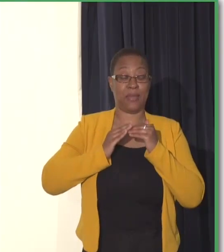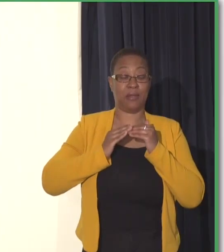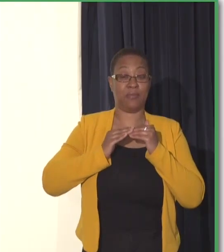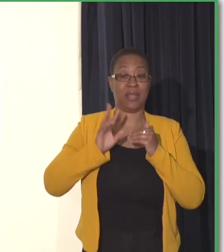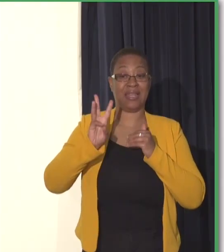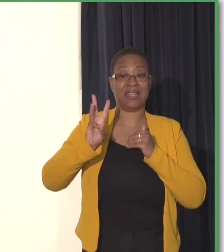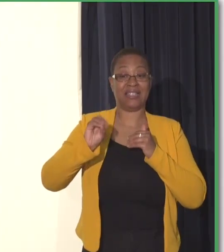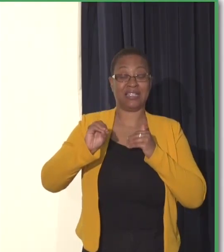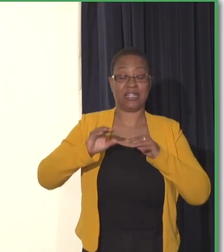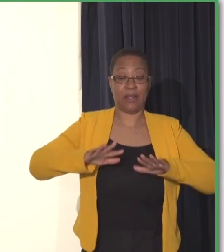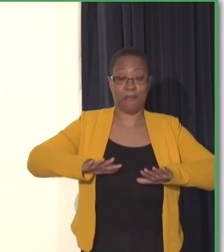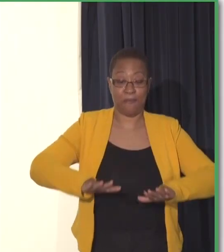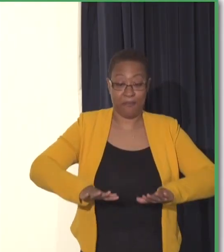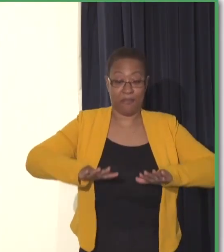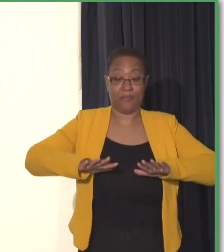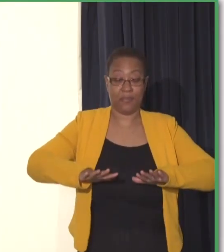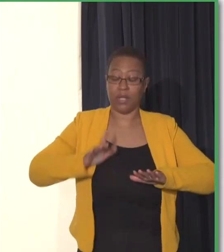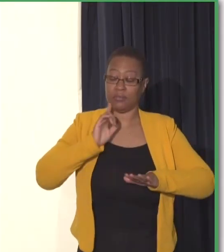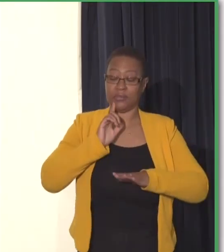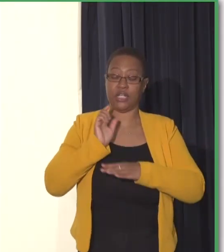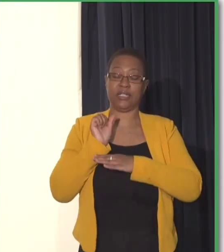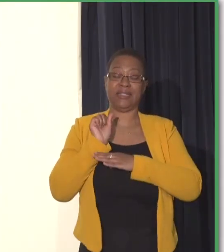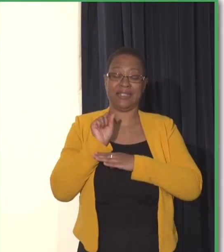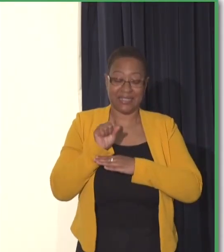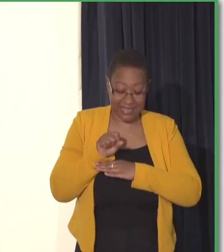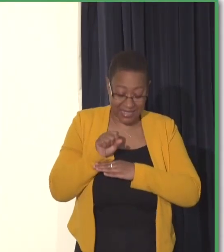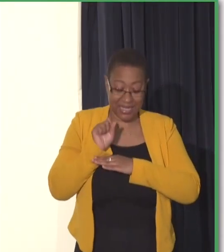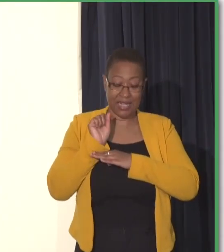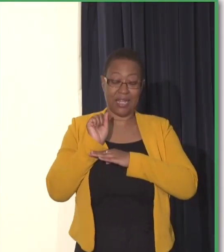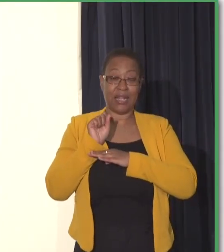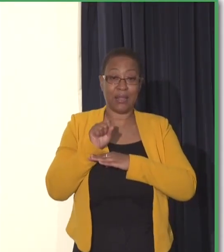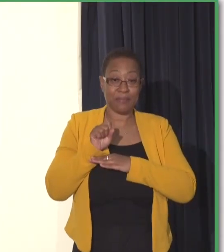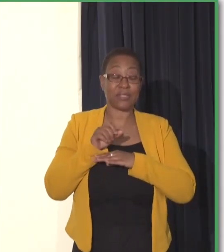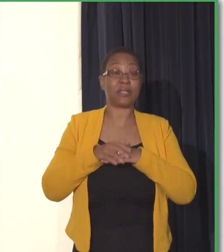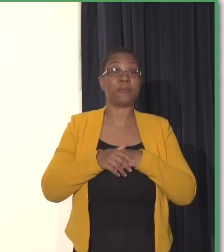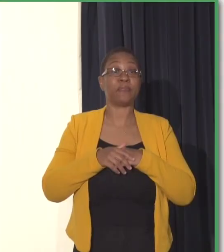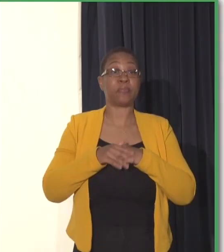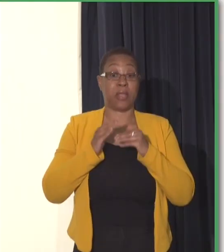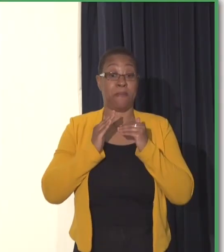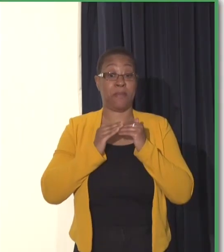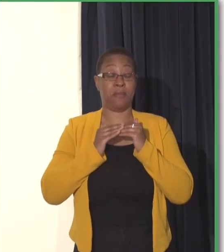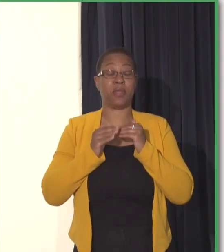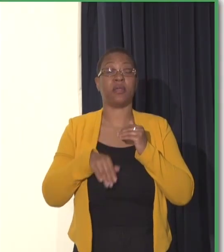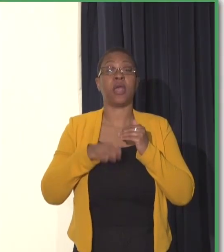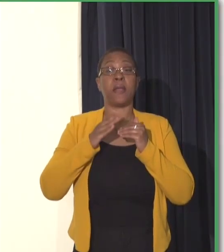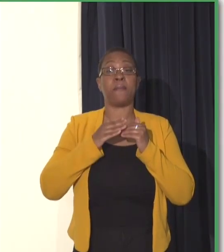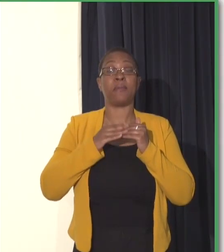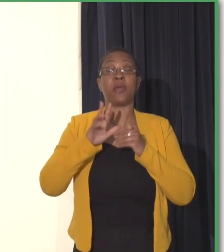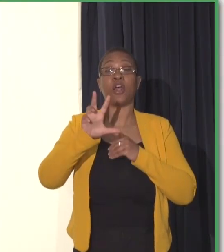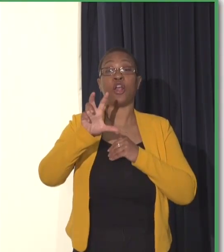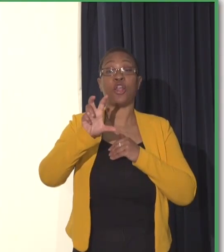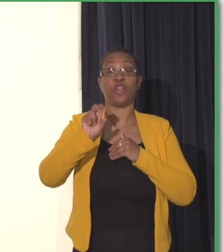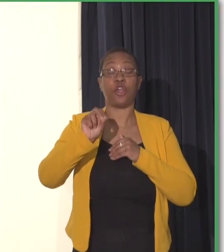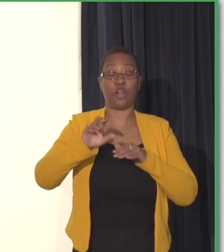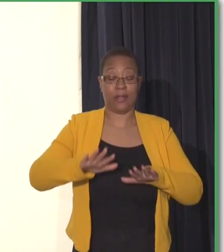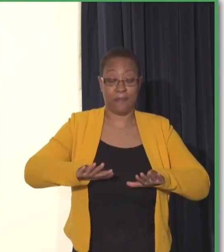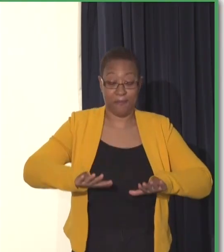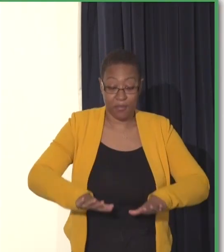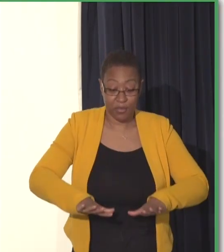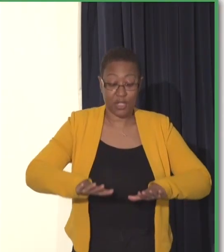60 push-ups, sit-ups, pardon me, not push-ups, sit-ups. He has to do a minimum of 30